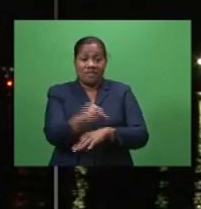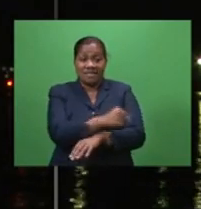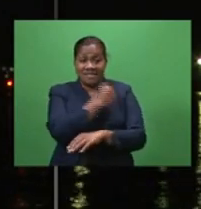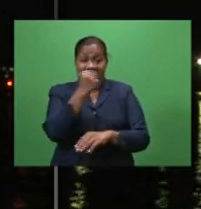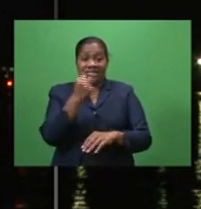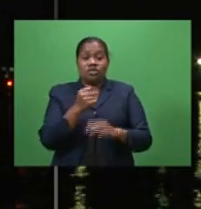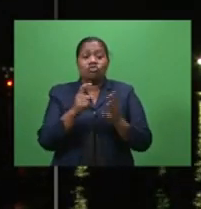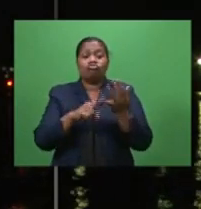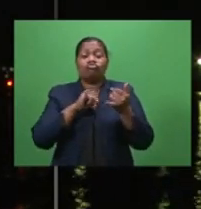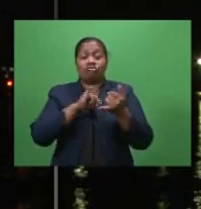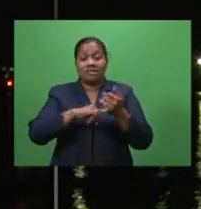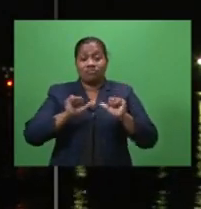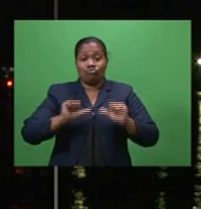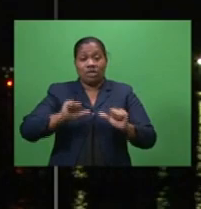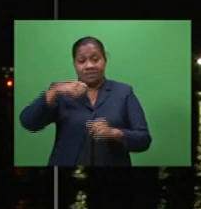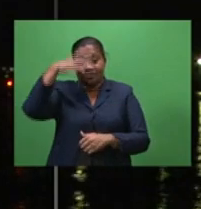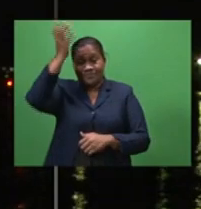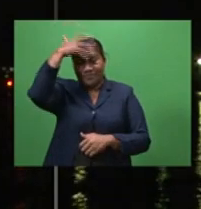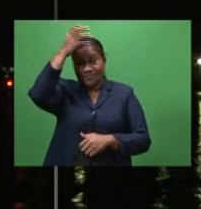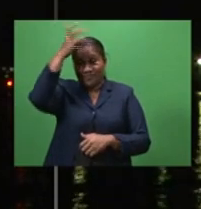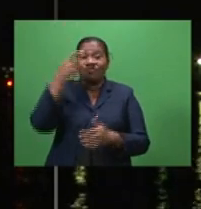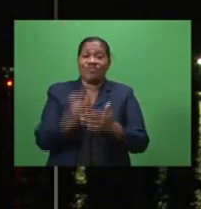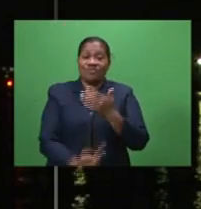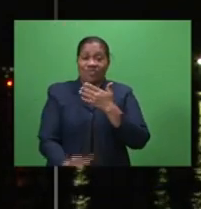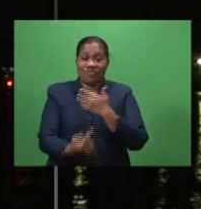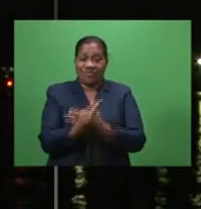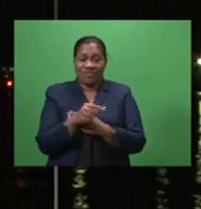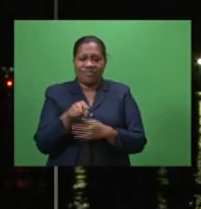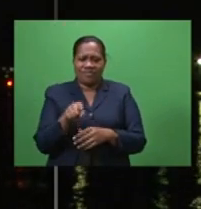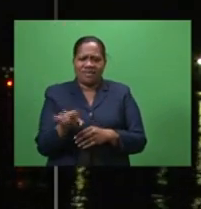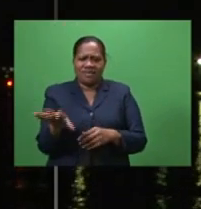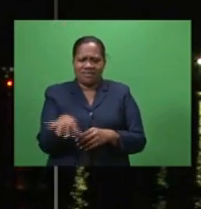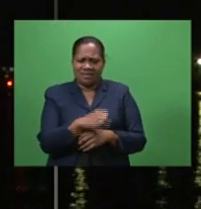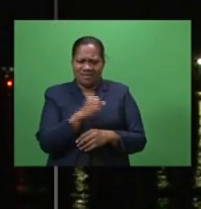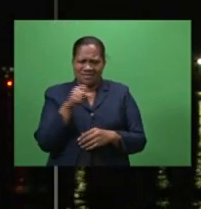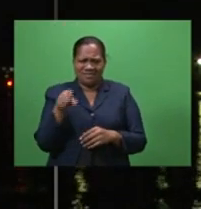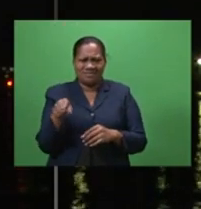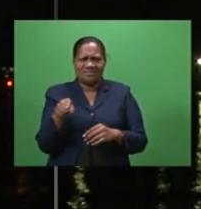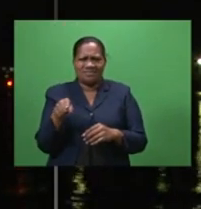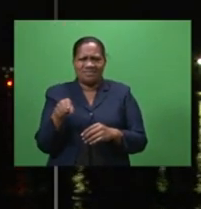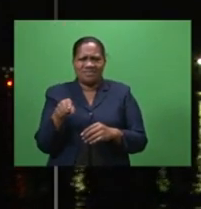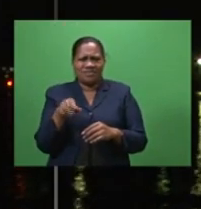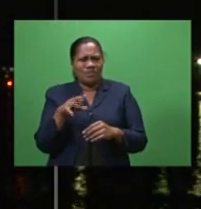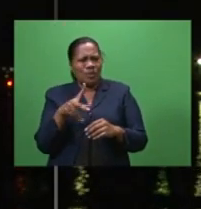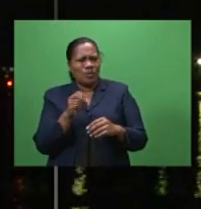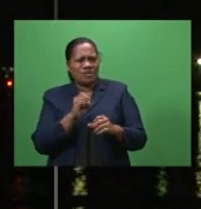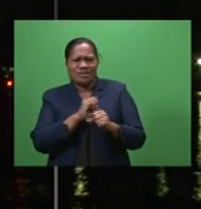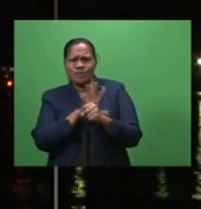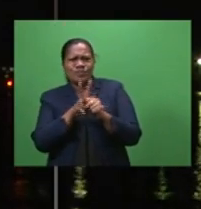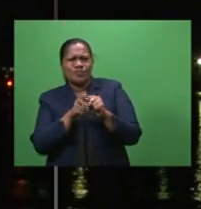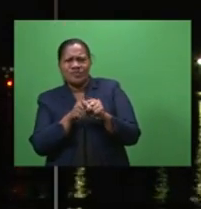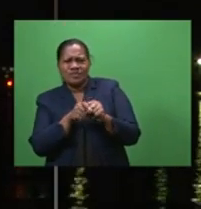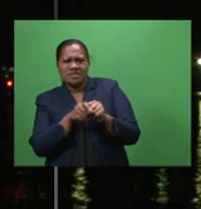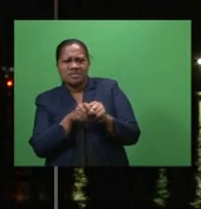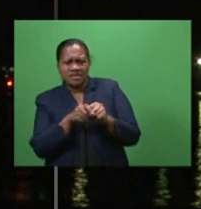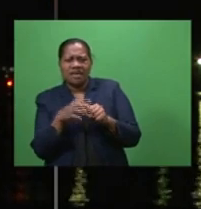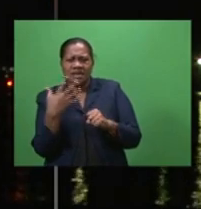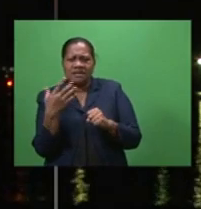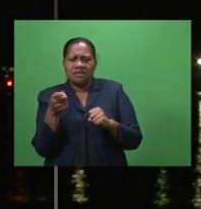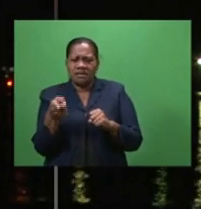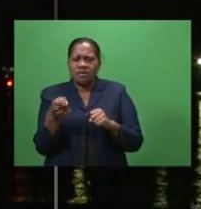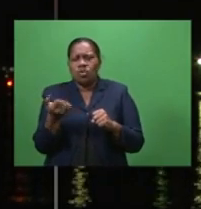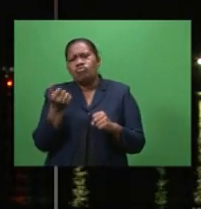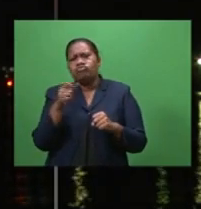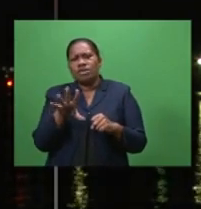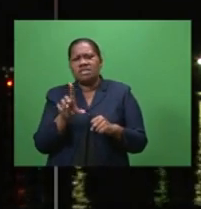President Donald Trump has revealed he is taking hydroxychloroquine to ward off coronavirus. He has championed the treatment